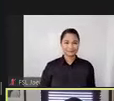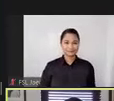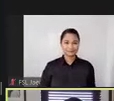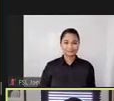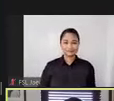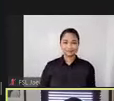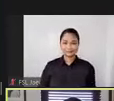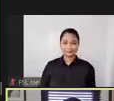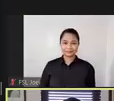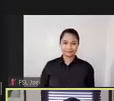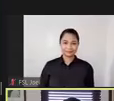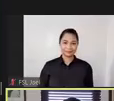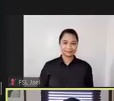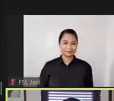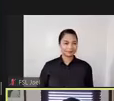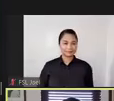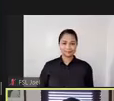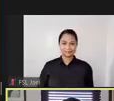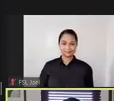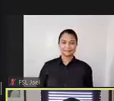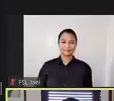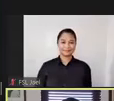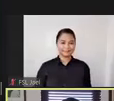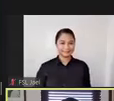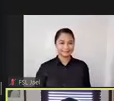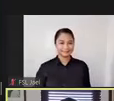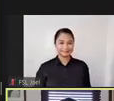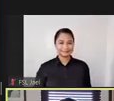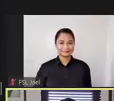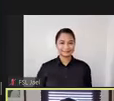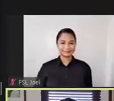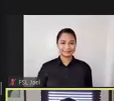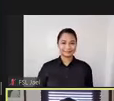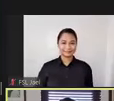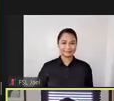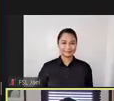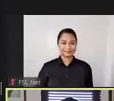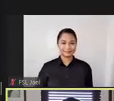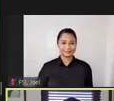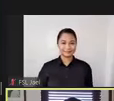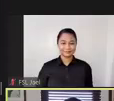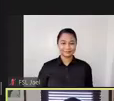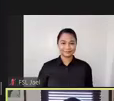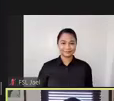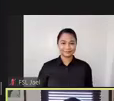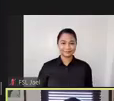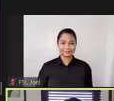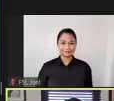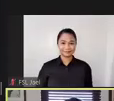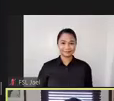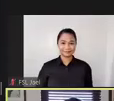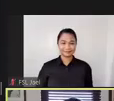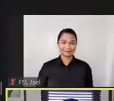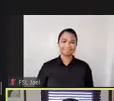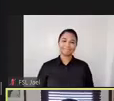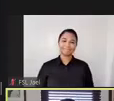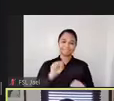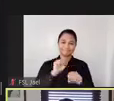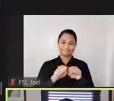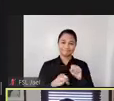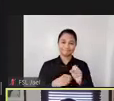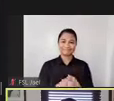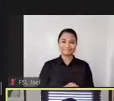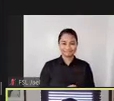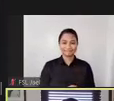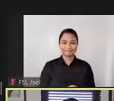Sport has contributed largely in shaping the person that I am today. And I know that I am very blessed to have the opportunity